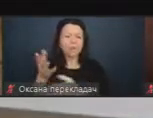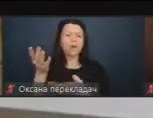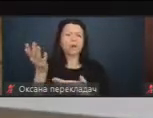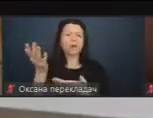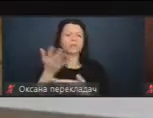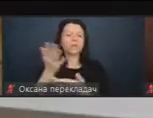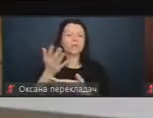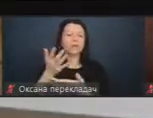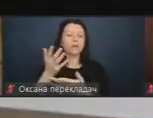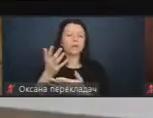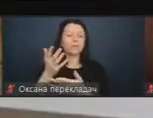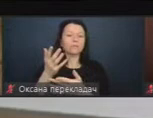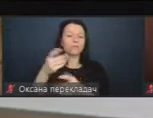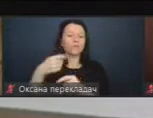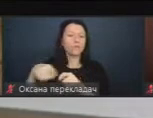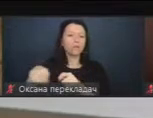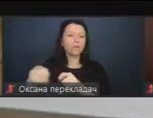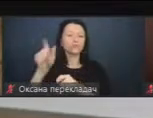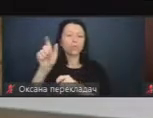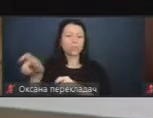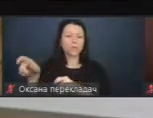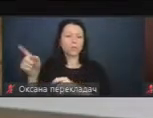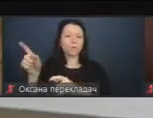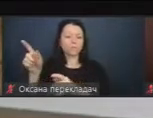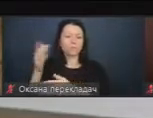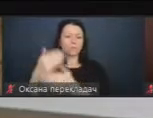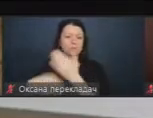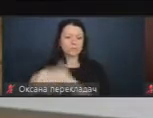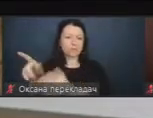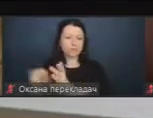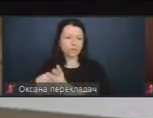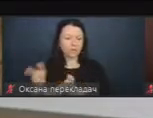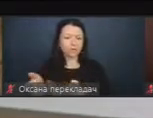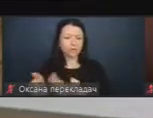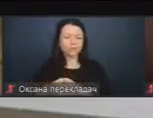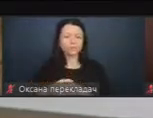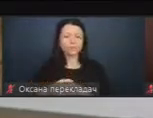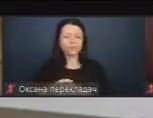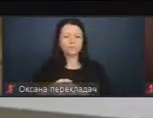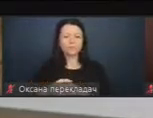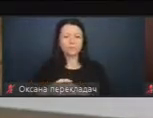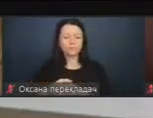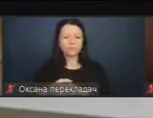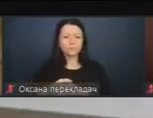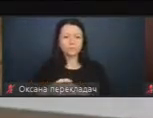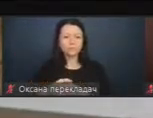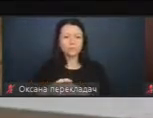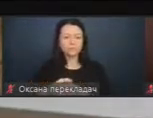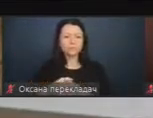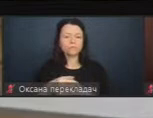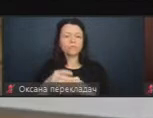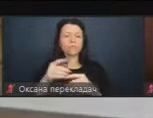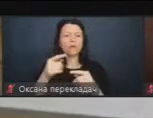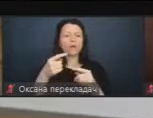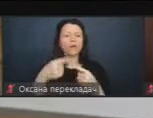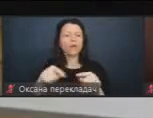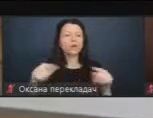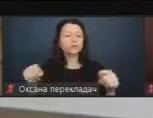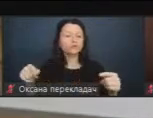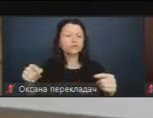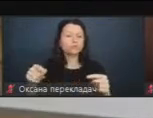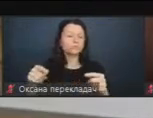Other common policies we see in the countries of the European Union are offering wage subsidies or